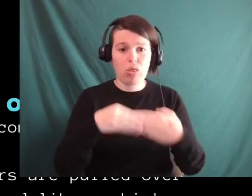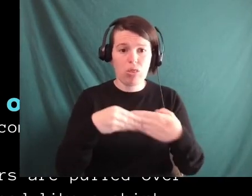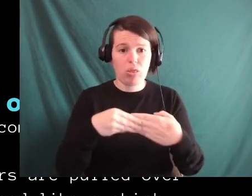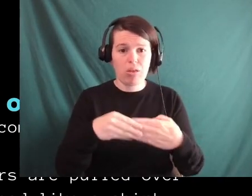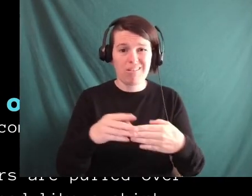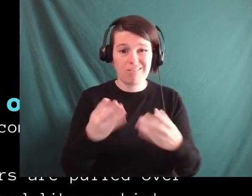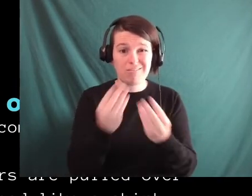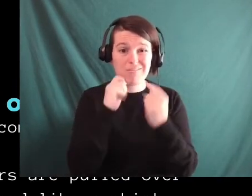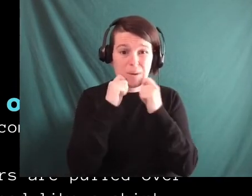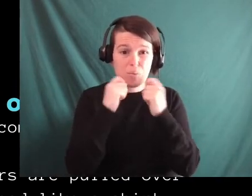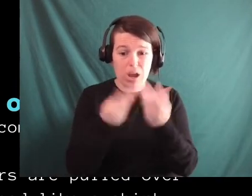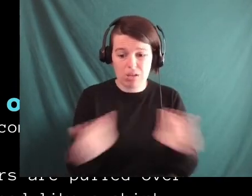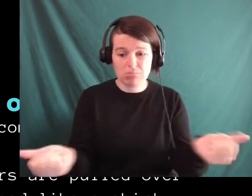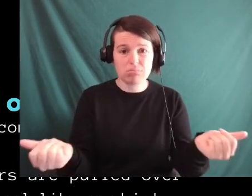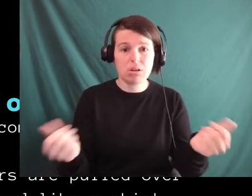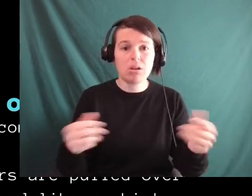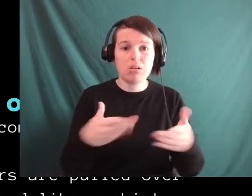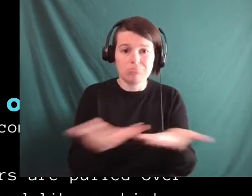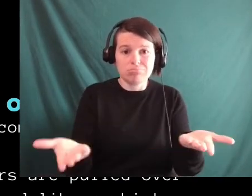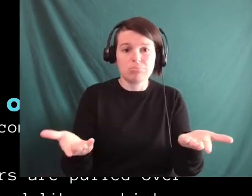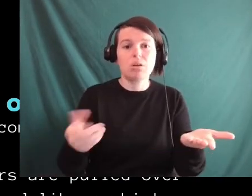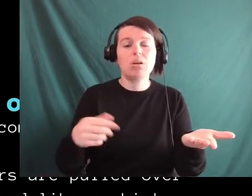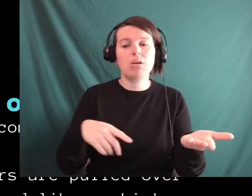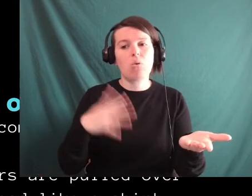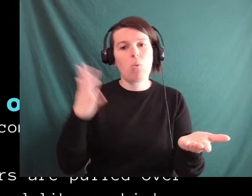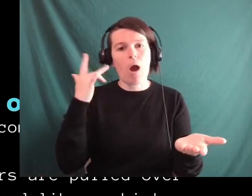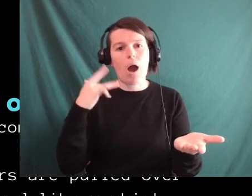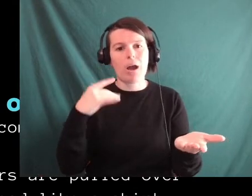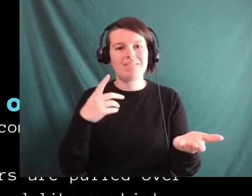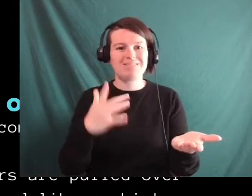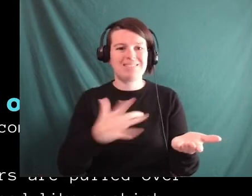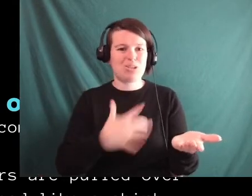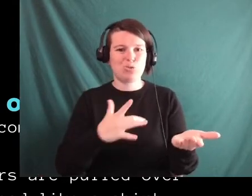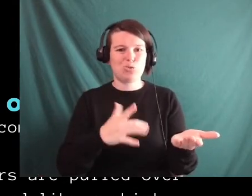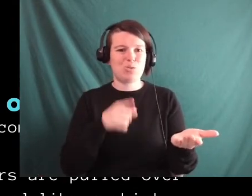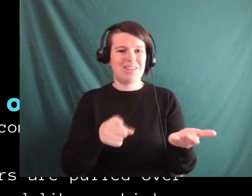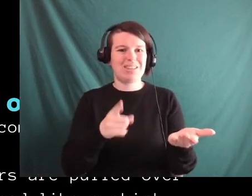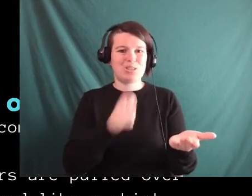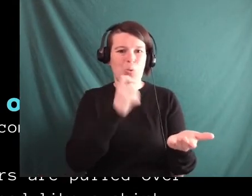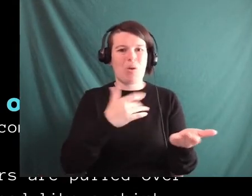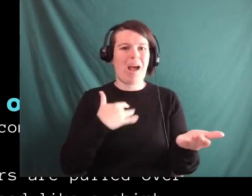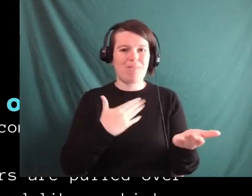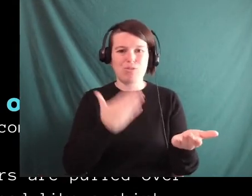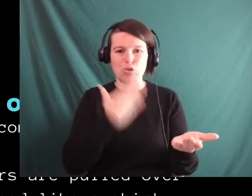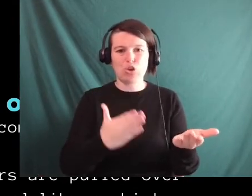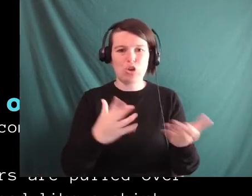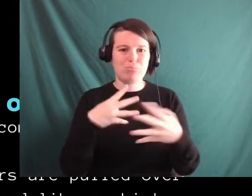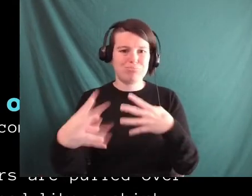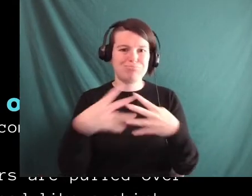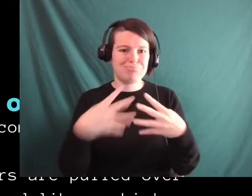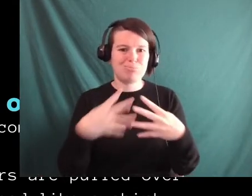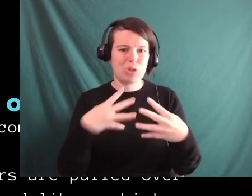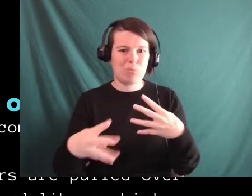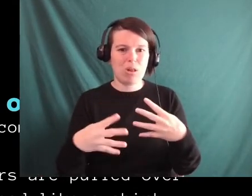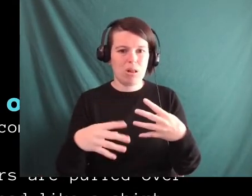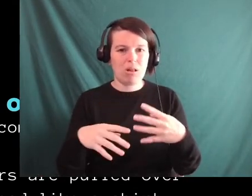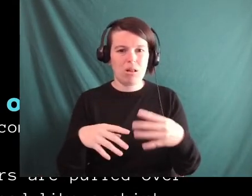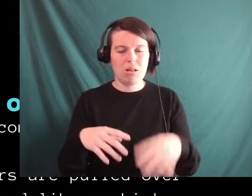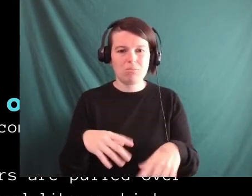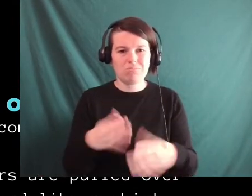binders to not have very breathable fabric. So you should also watch out for that. But there are some